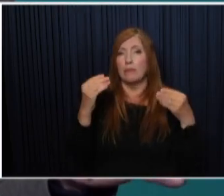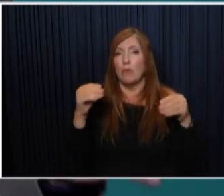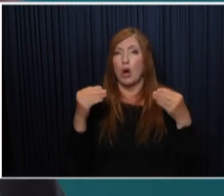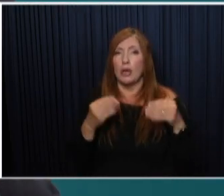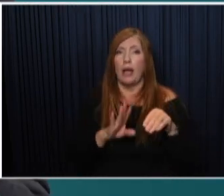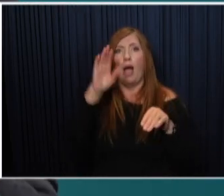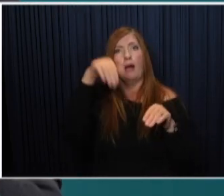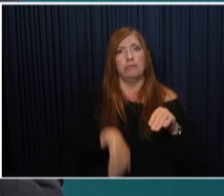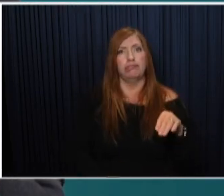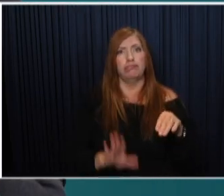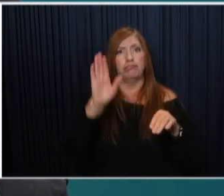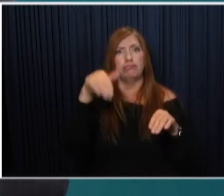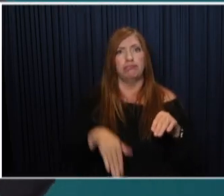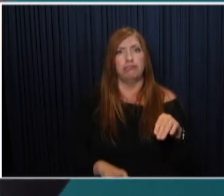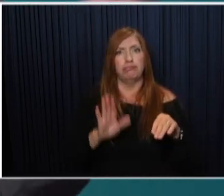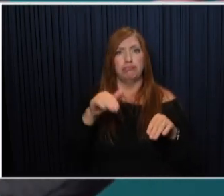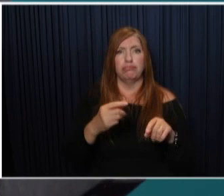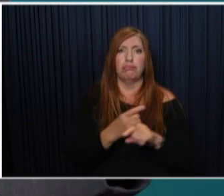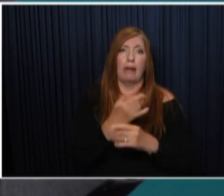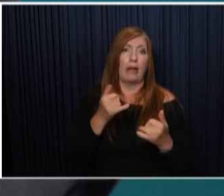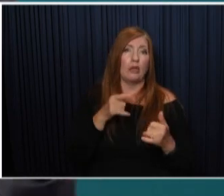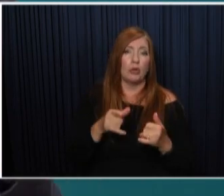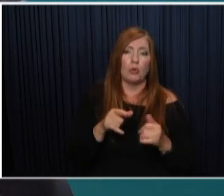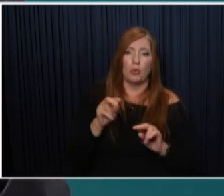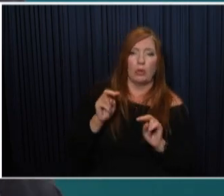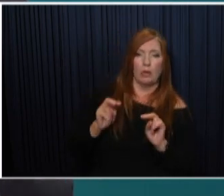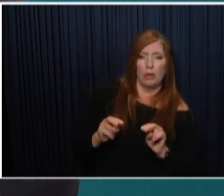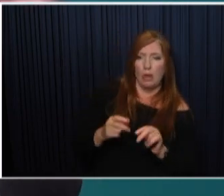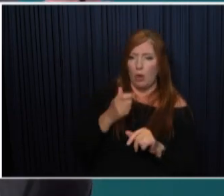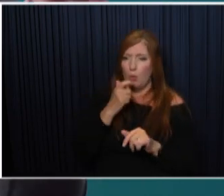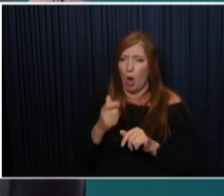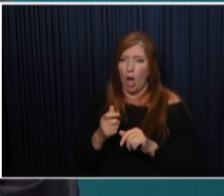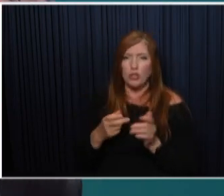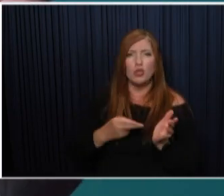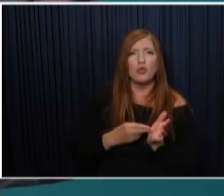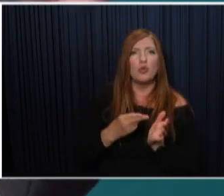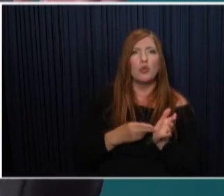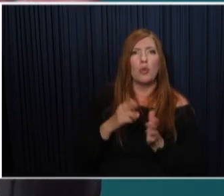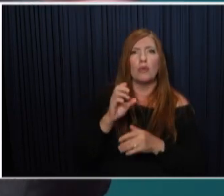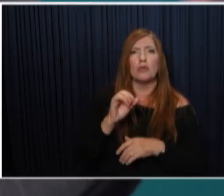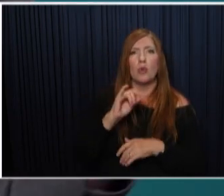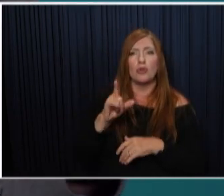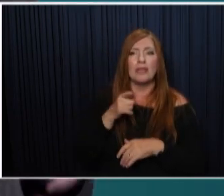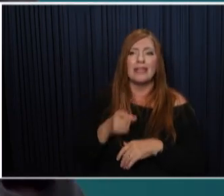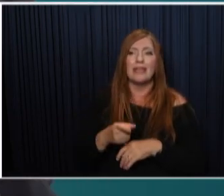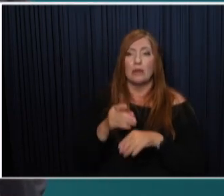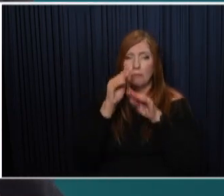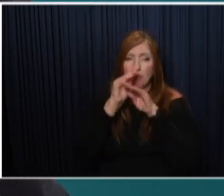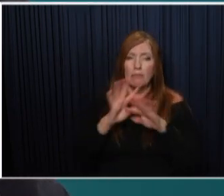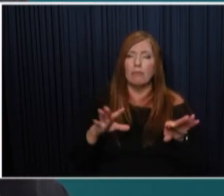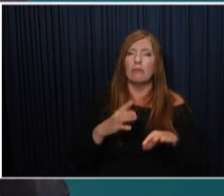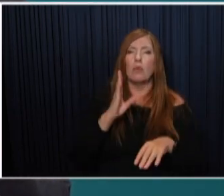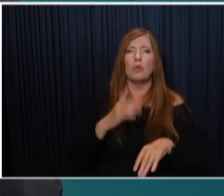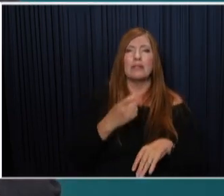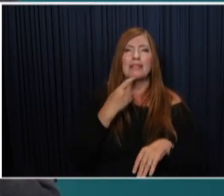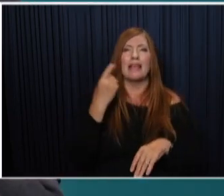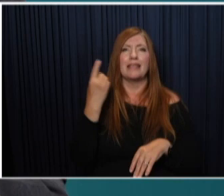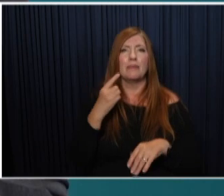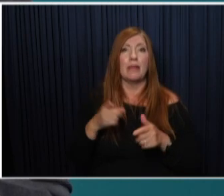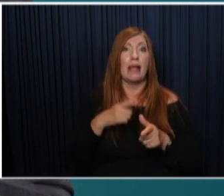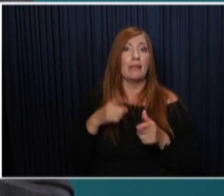roller coaster. I guess if you hang out on Truth Social, sometimes he telegraphs when he's going to say something, and you can chime in or